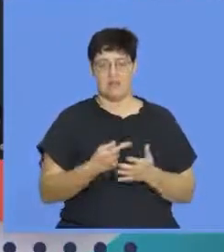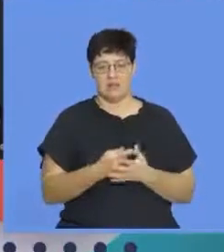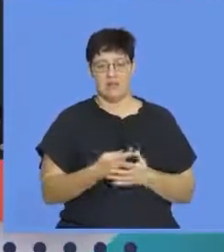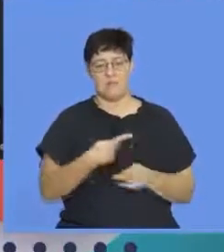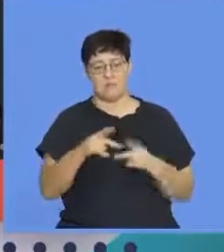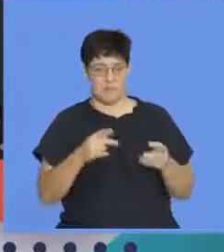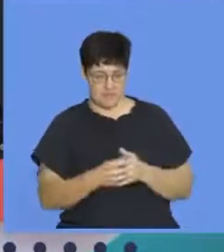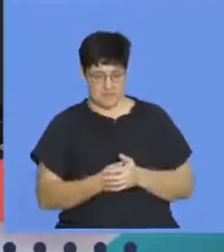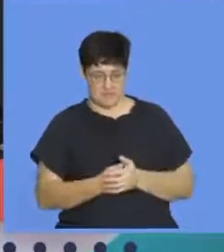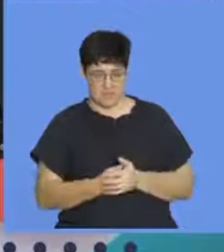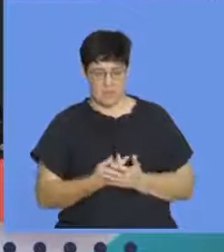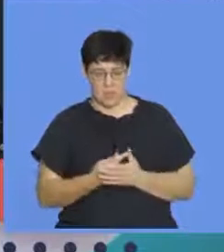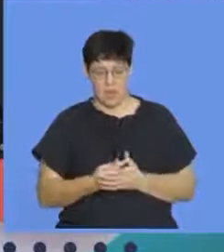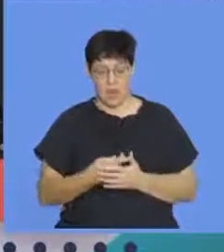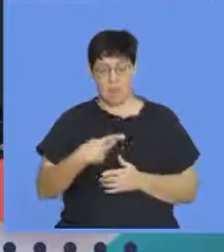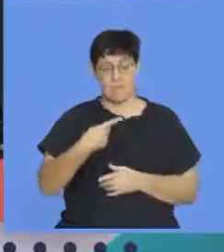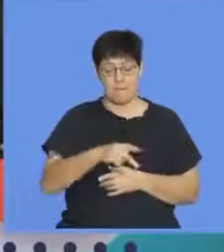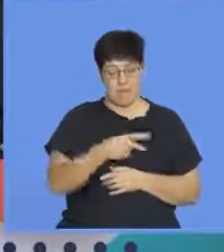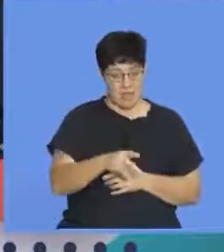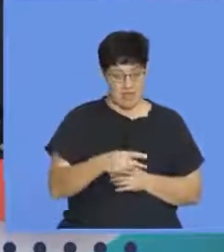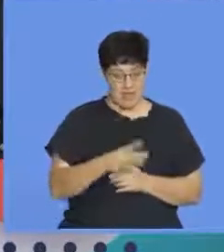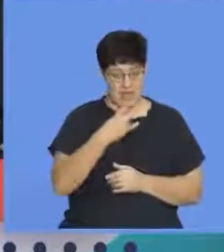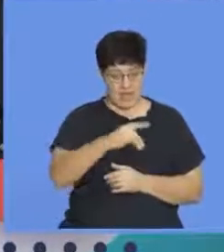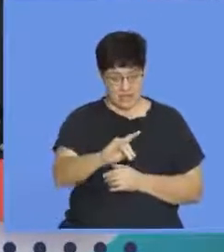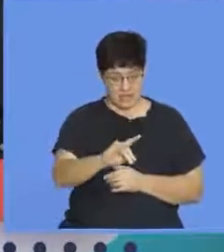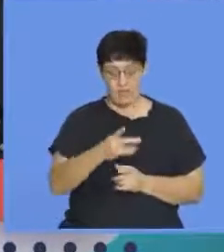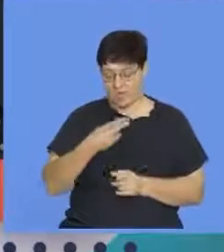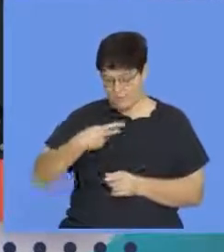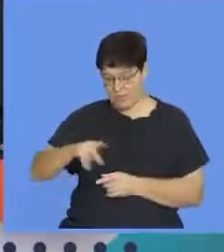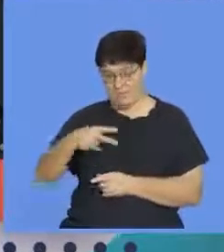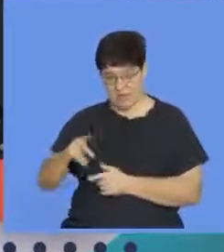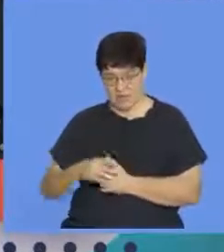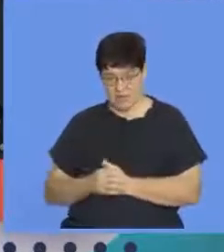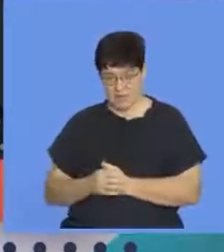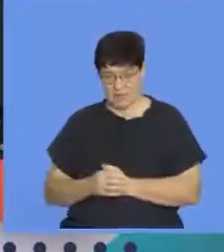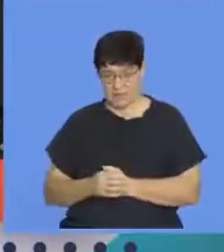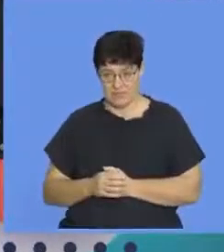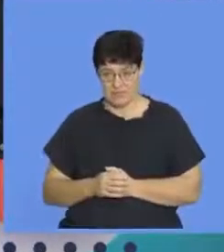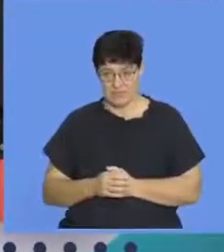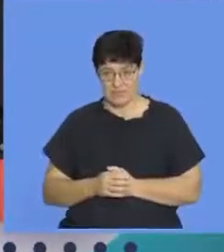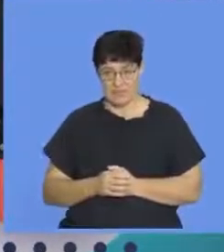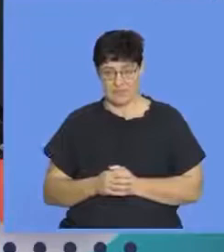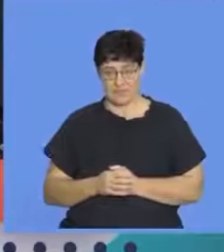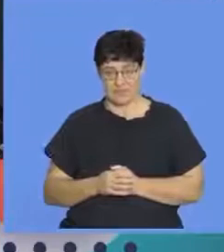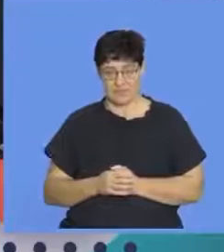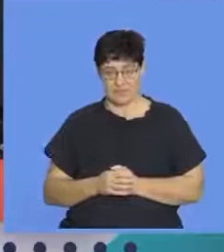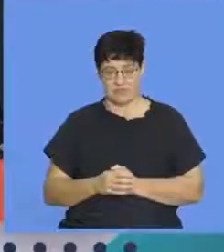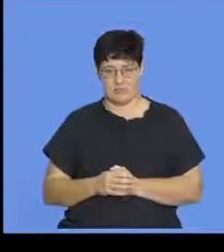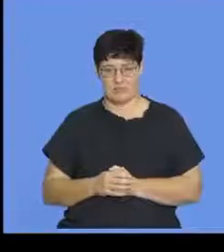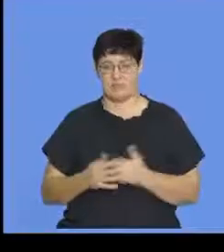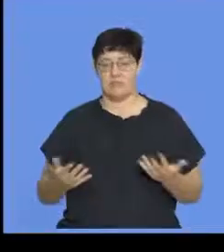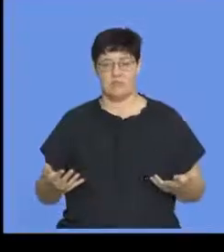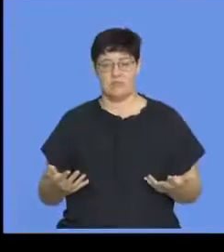payments under the payment section of your cash budgets will slot in. However, what happens now with